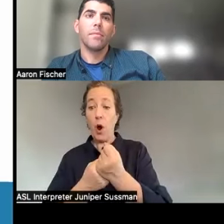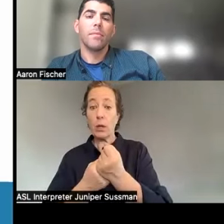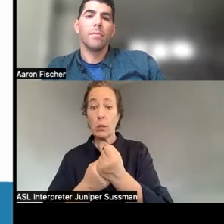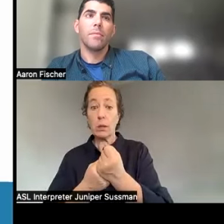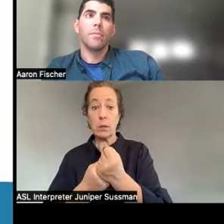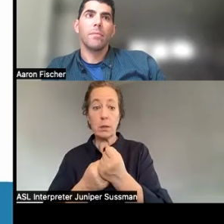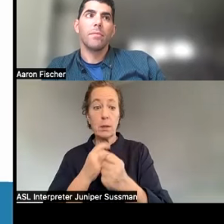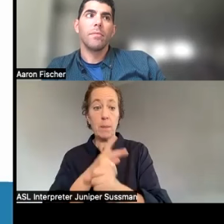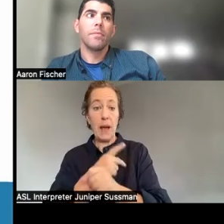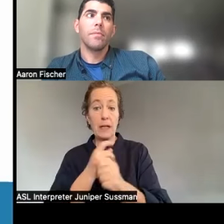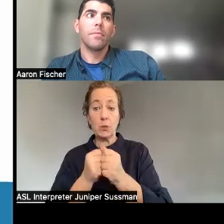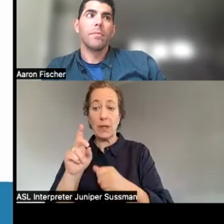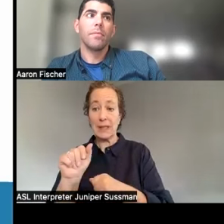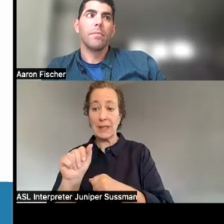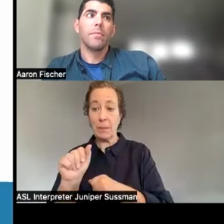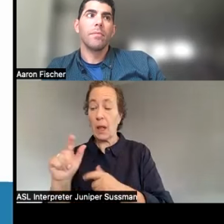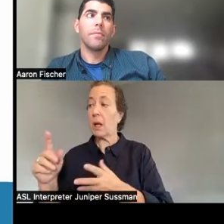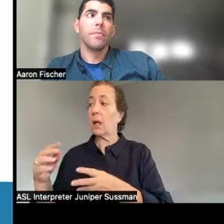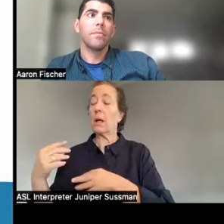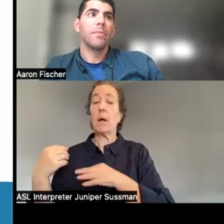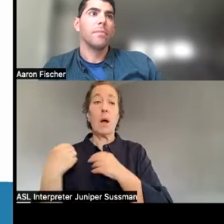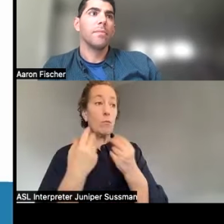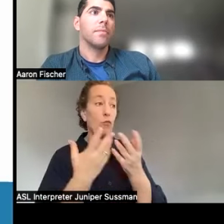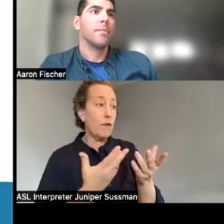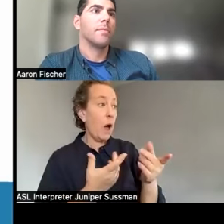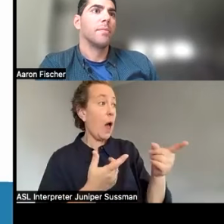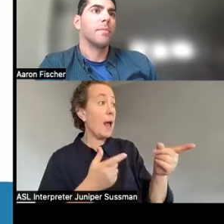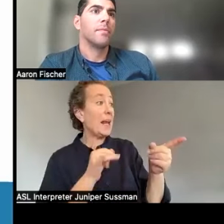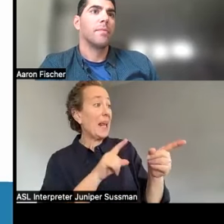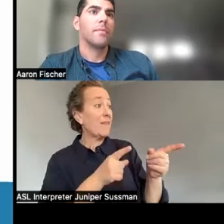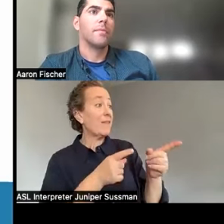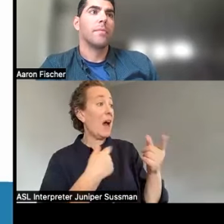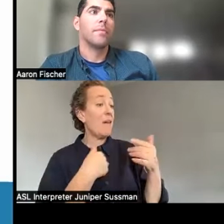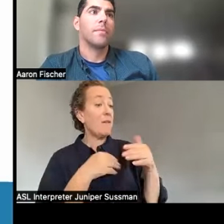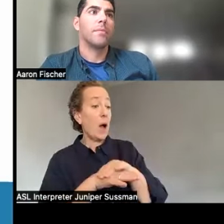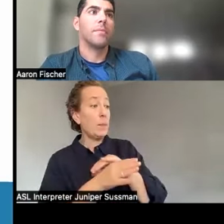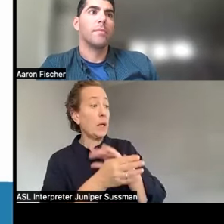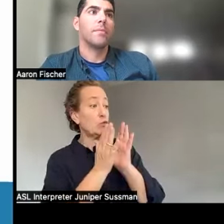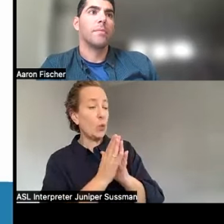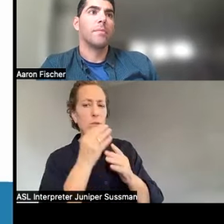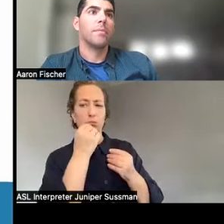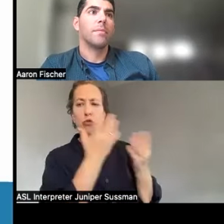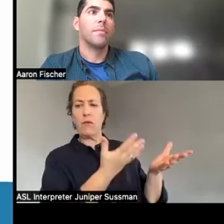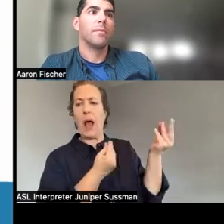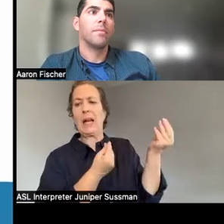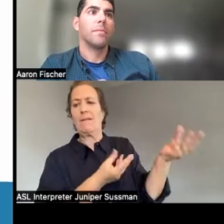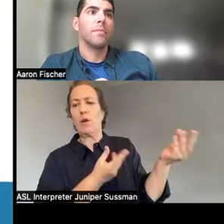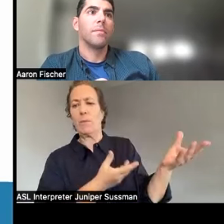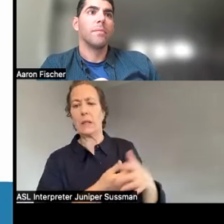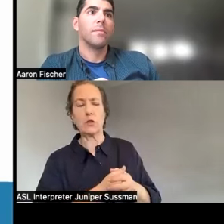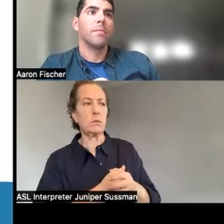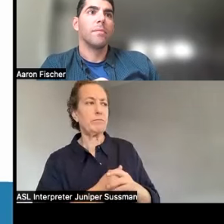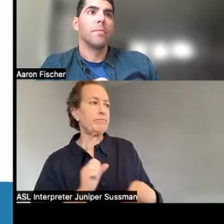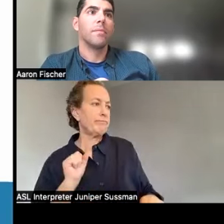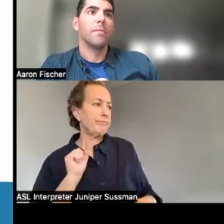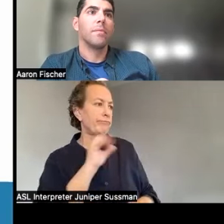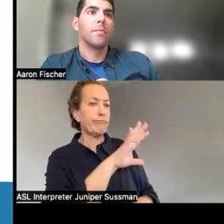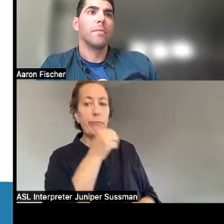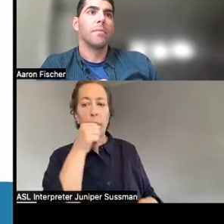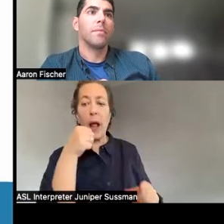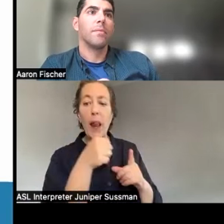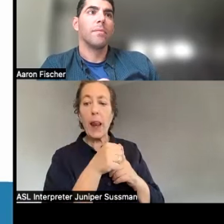medical support for an accommodation request or other assessment for your patient. Write a letter of support that